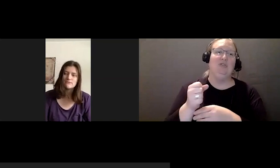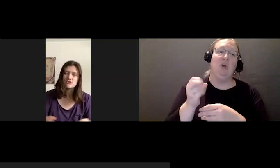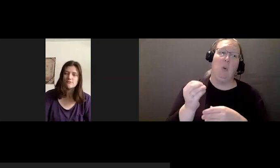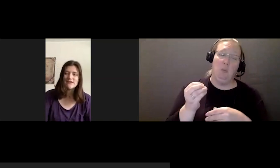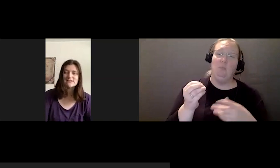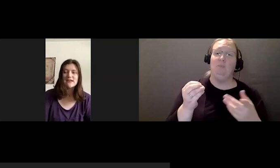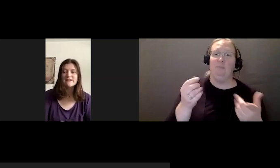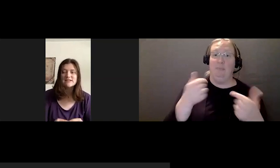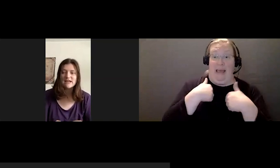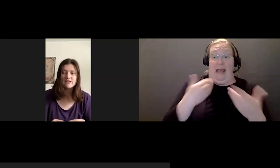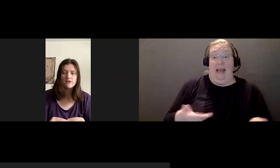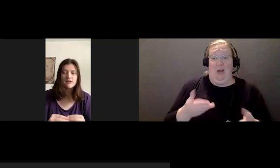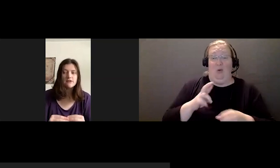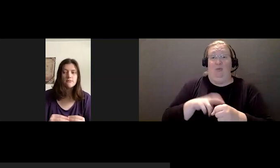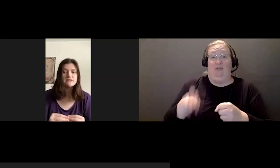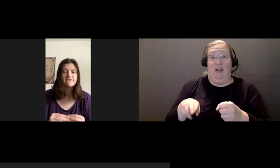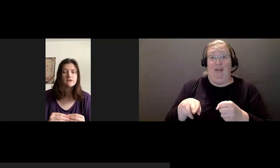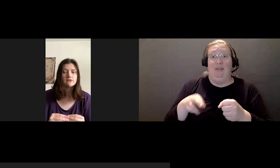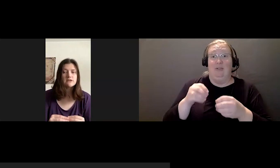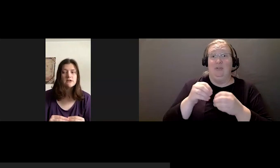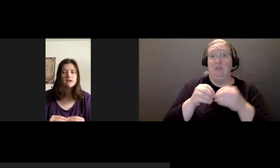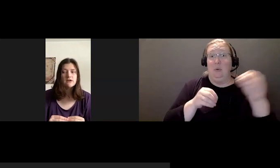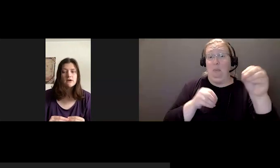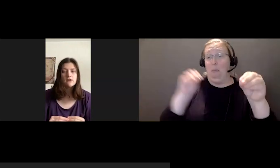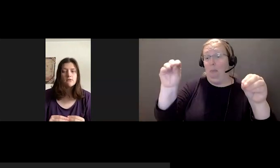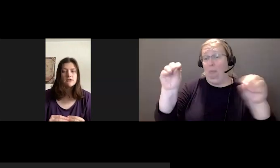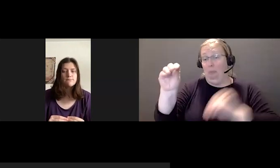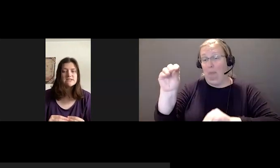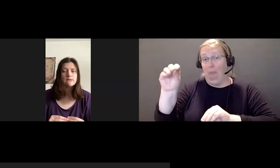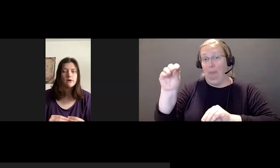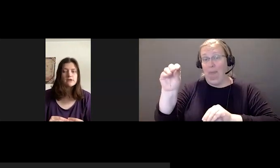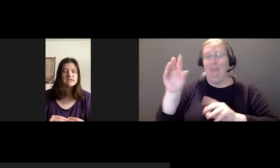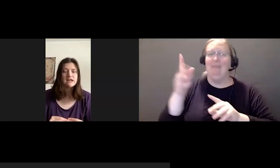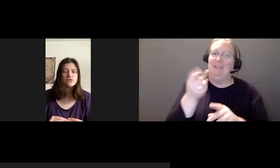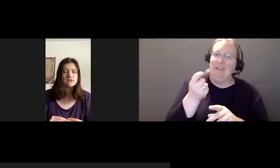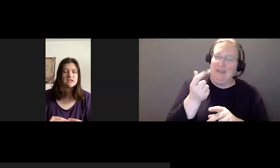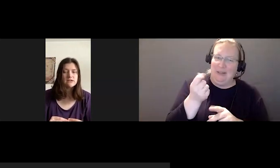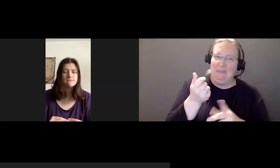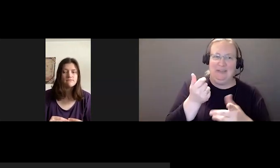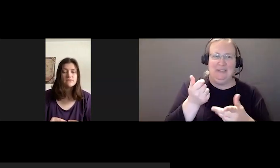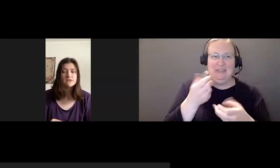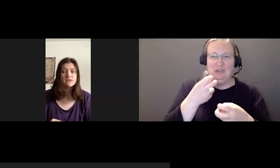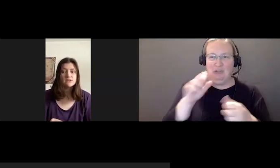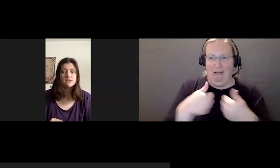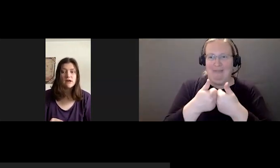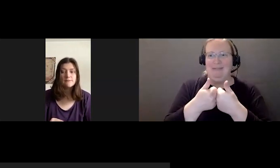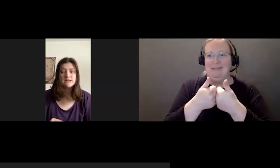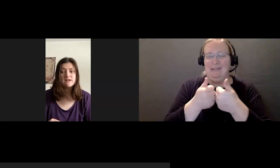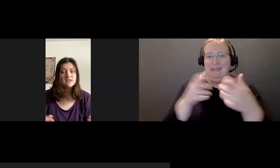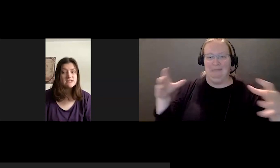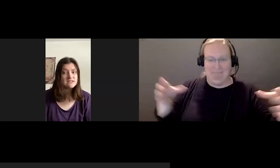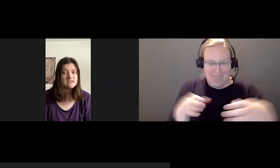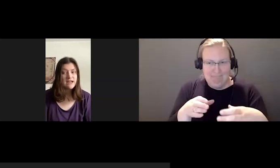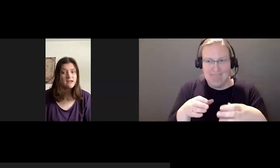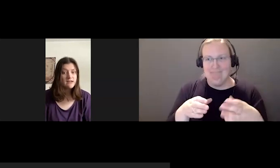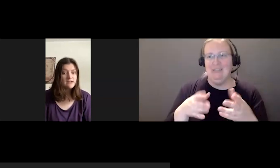province, which makes getting together a little more difficult with busy work schedules. The upside